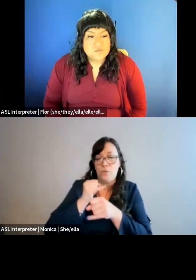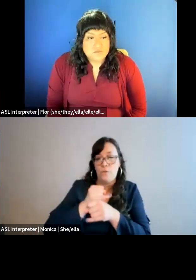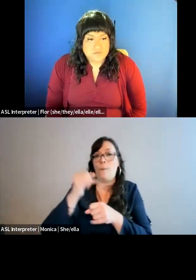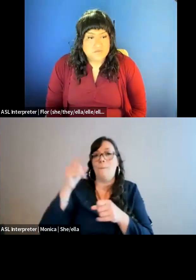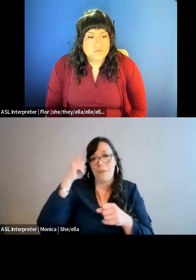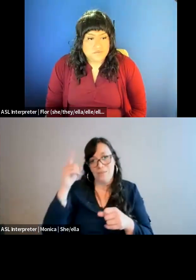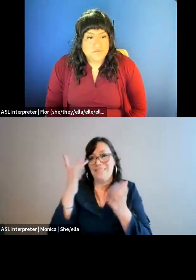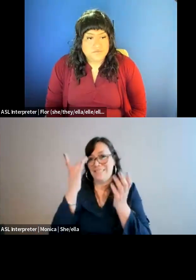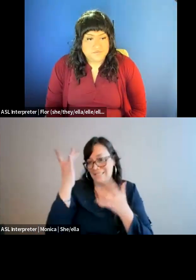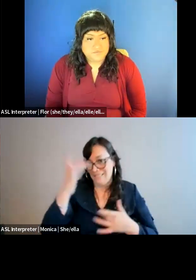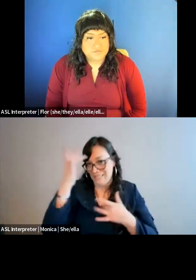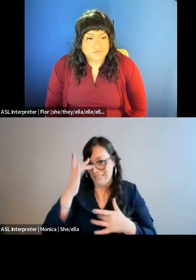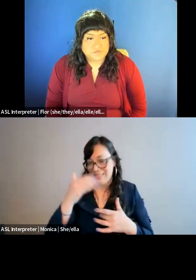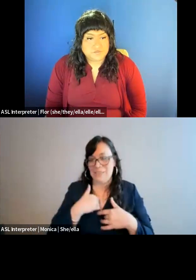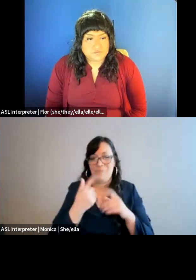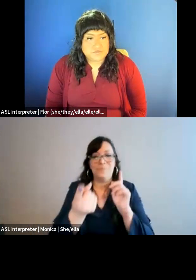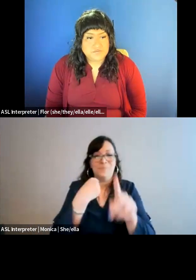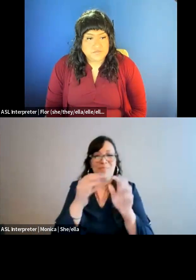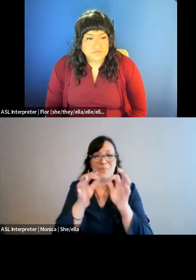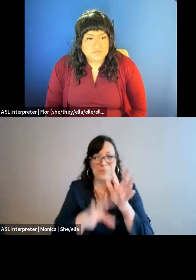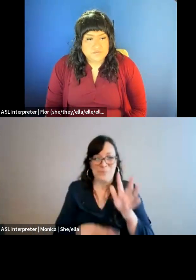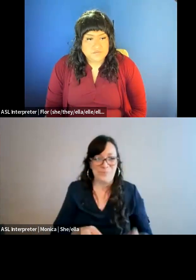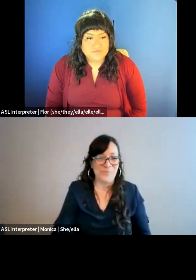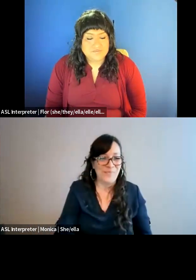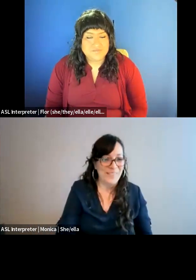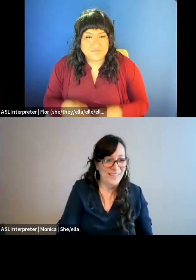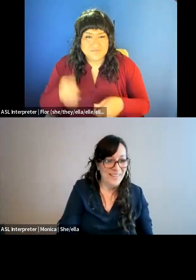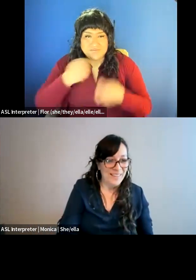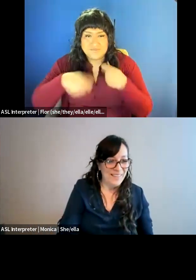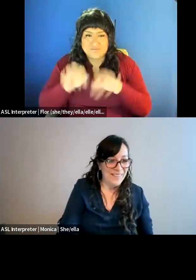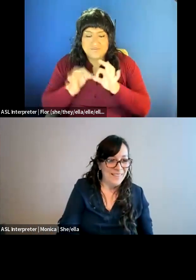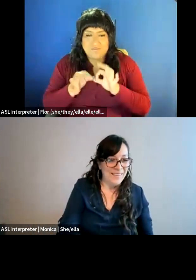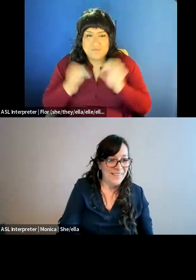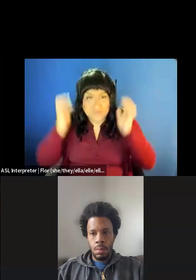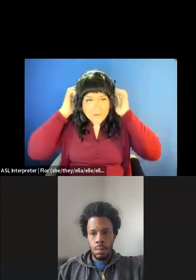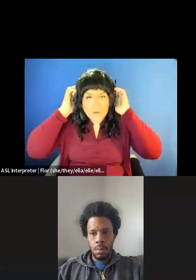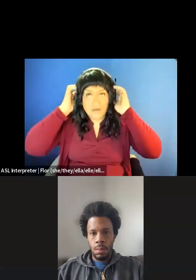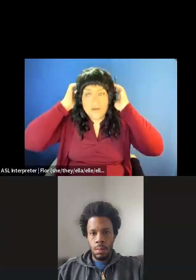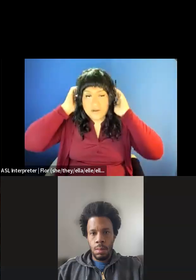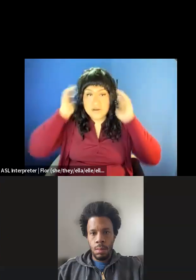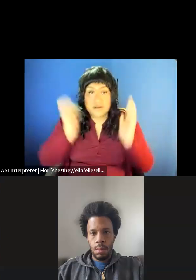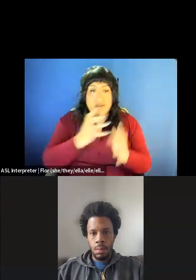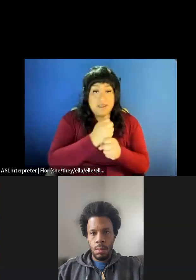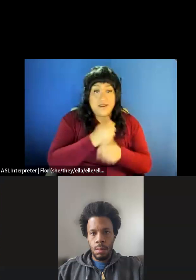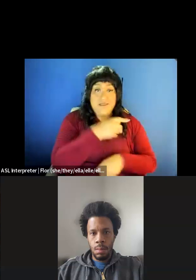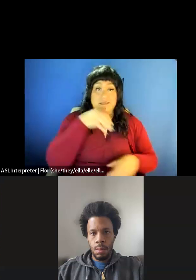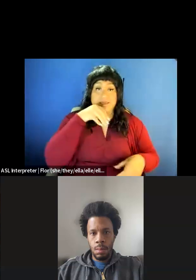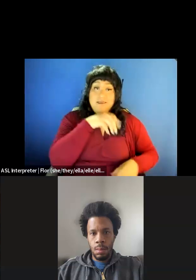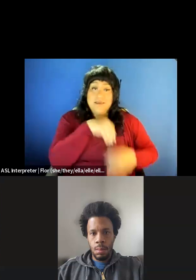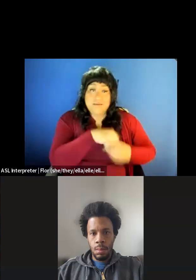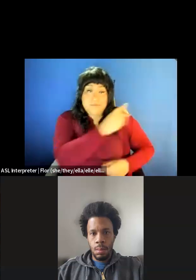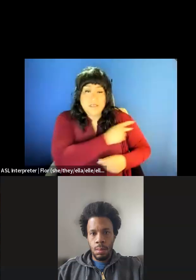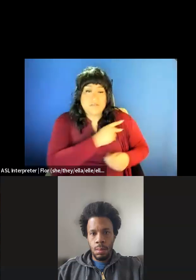get IMDs paid for inpatient dollars, again, getting back to this industrial complex of this system, you know,